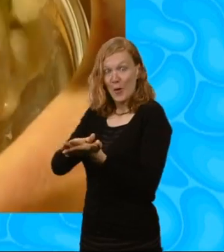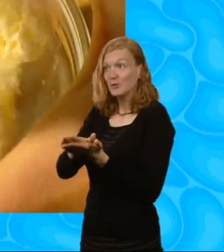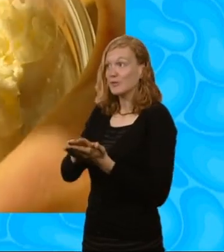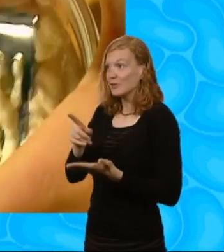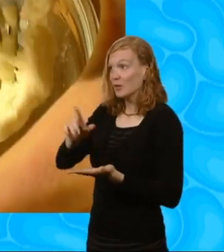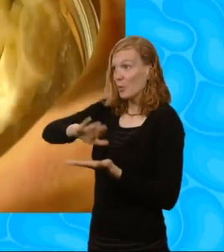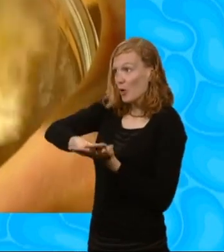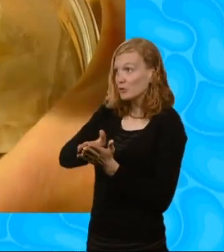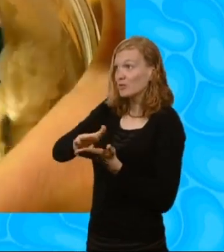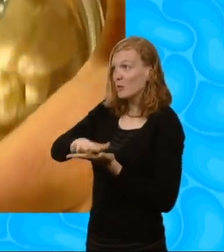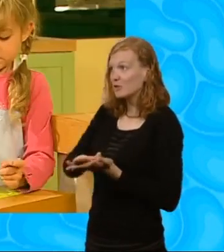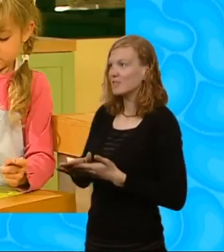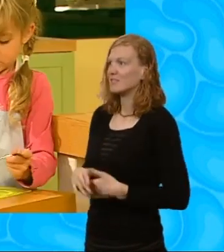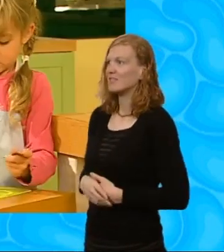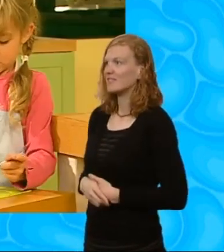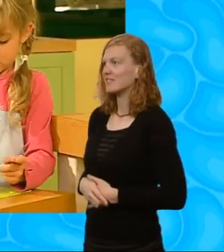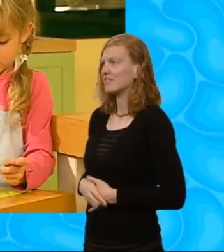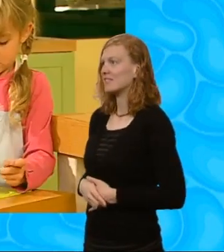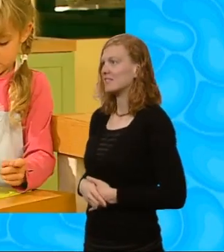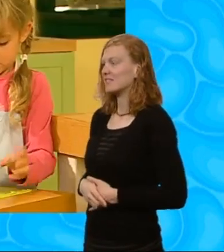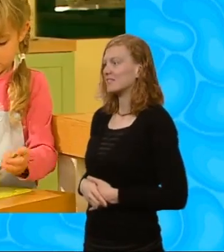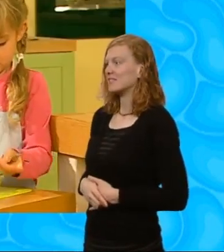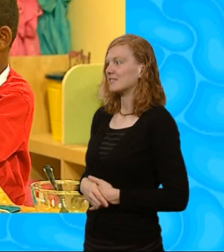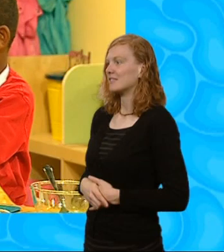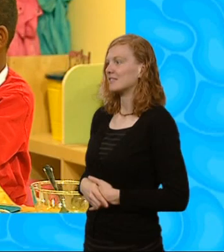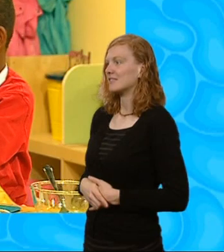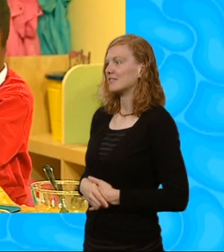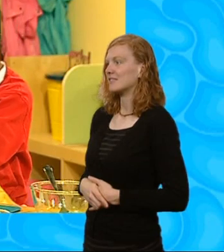up until it goes all squishy.